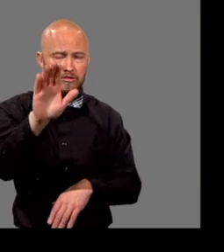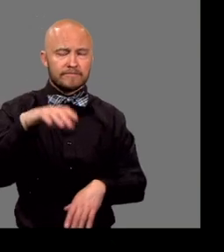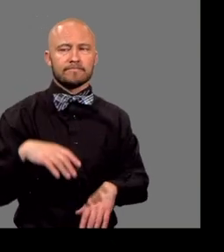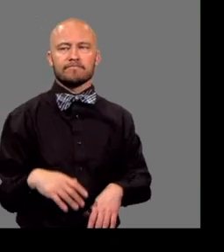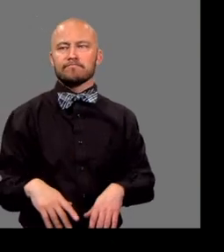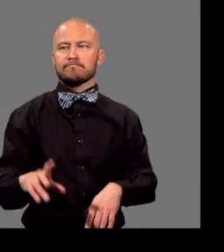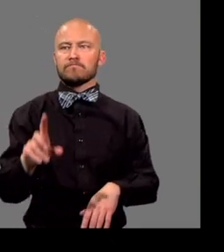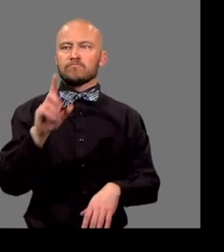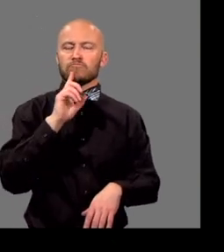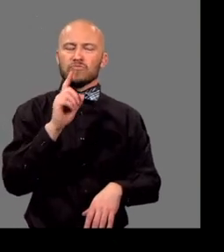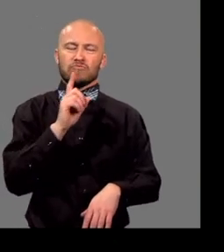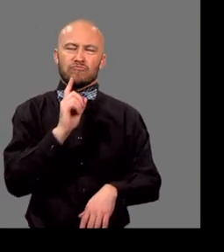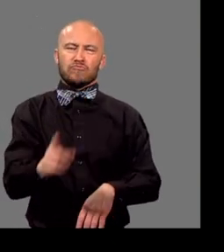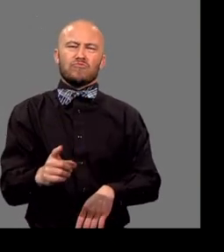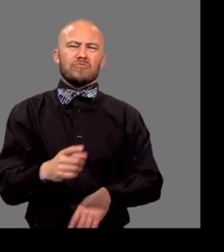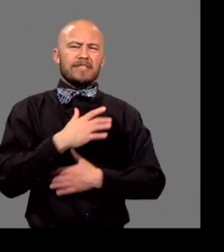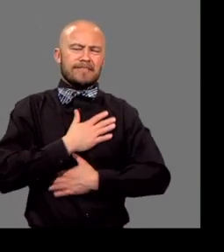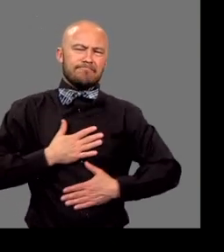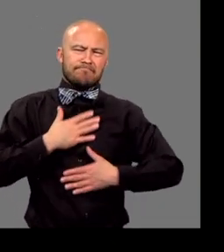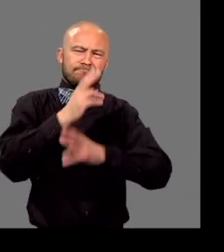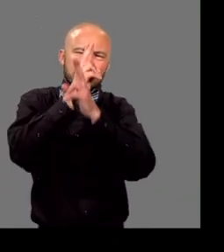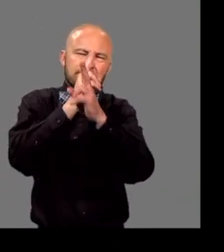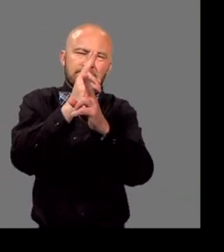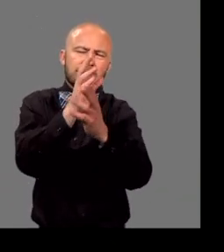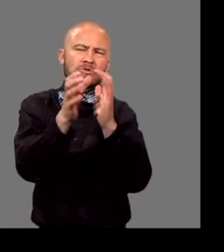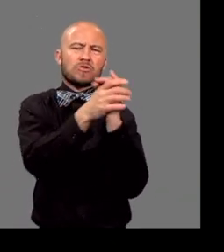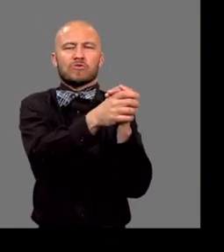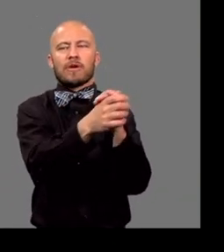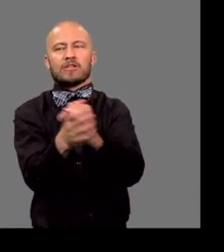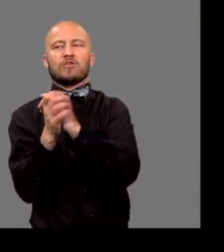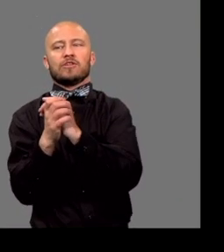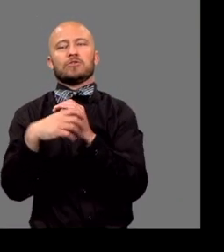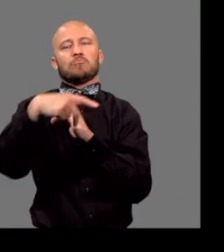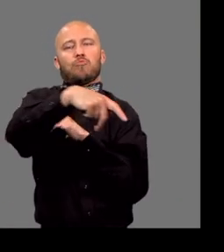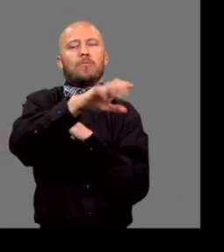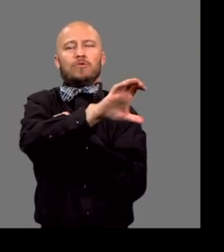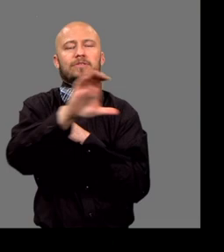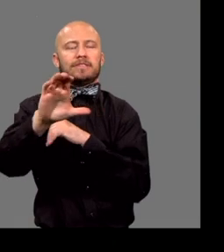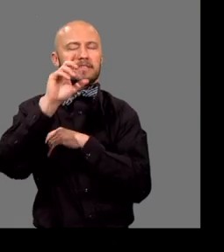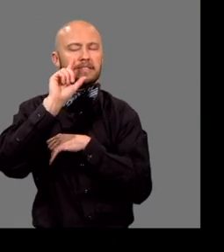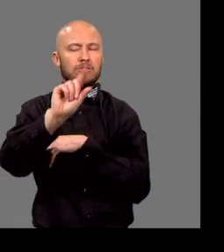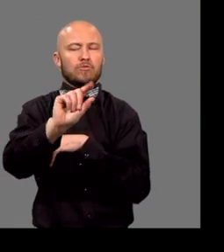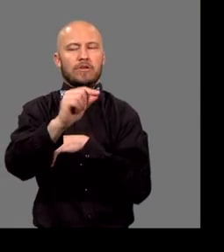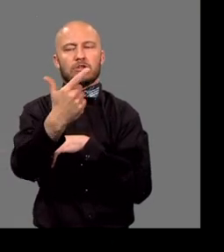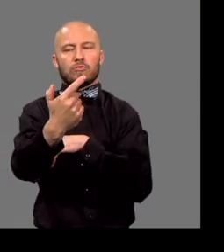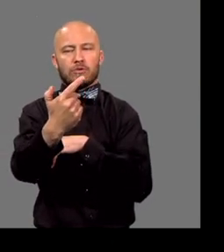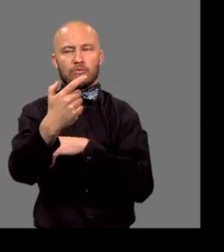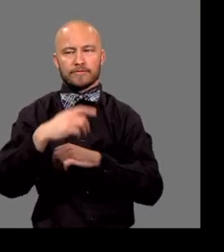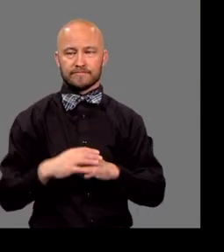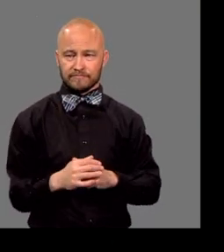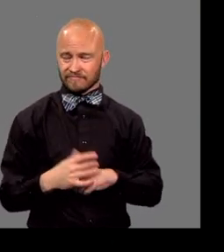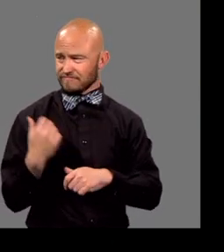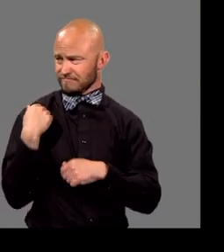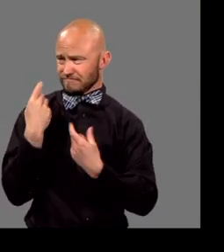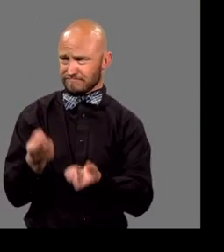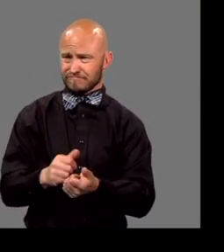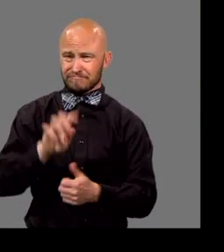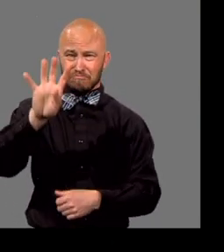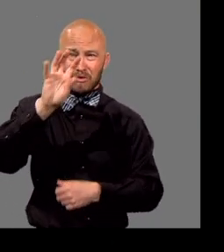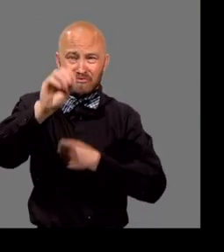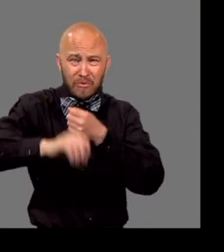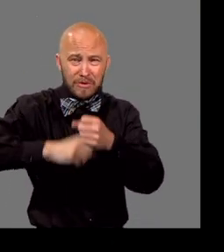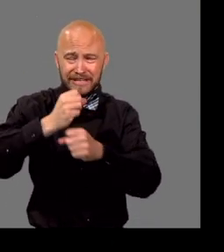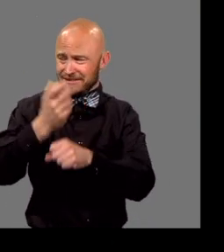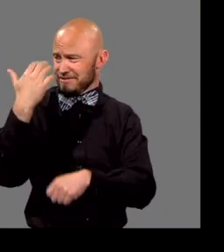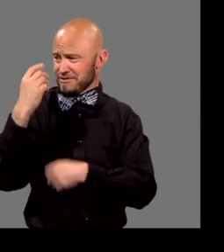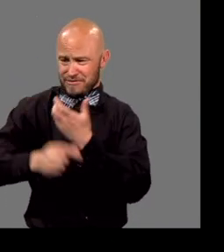to extend my most sincere congratulations to the Pueblo Community College Class of 2021. Now, it's been over 40 years since I